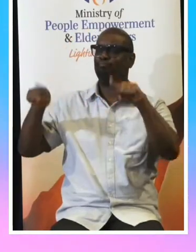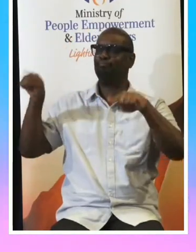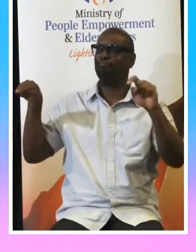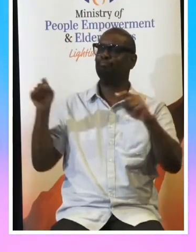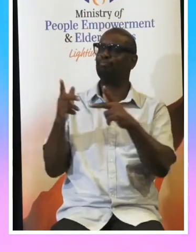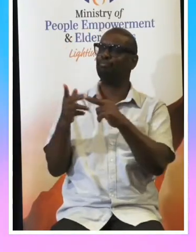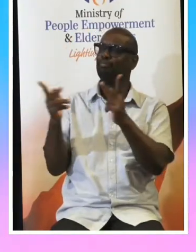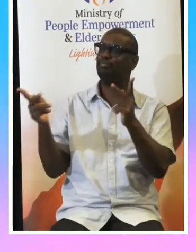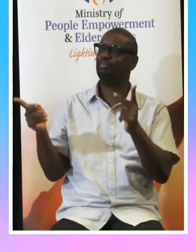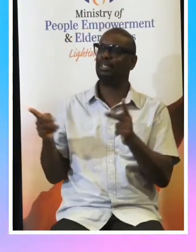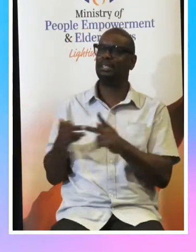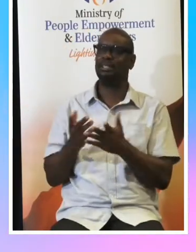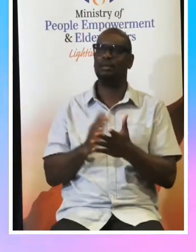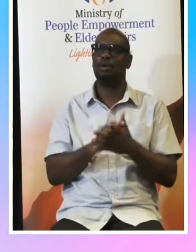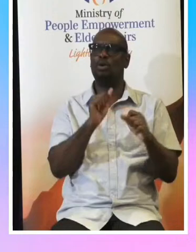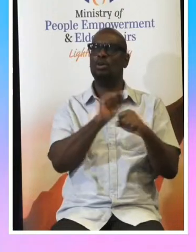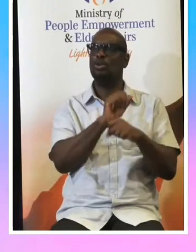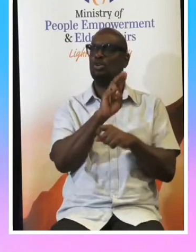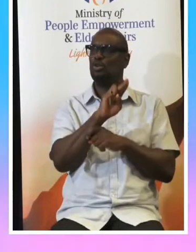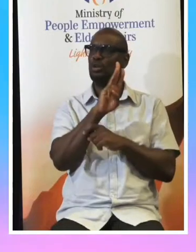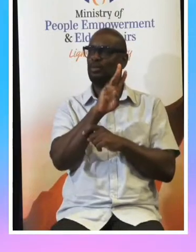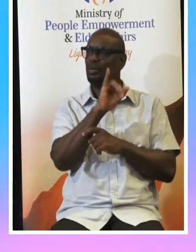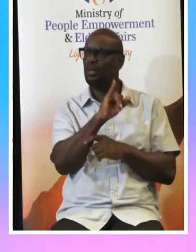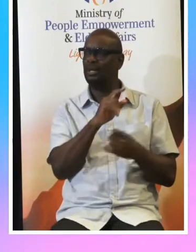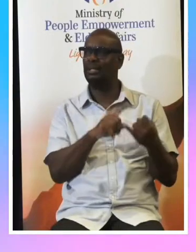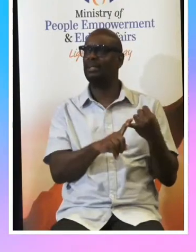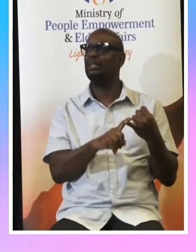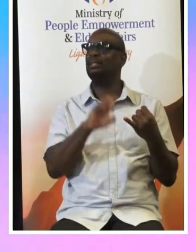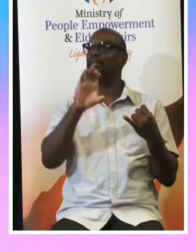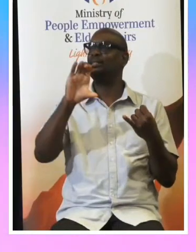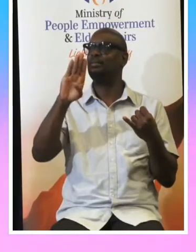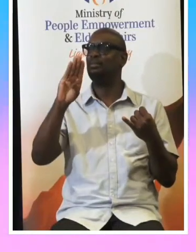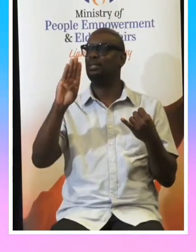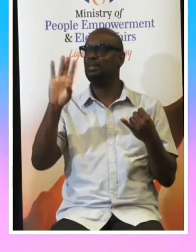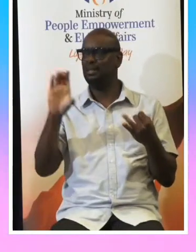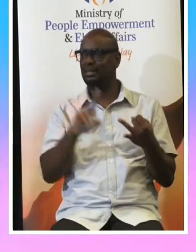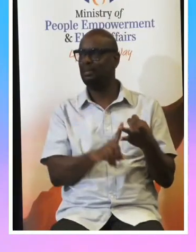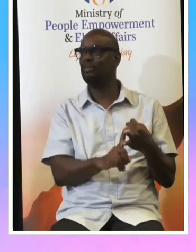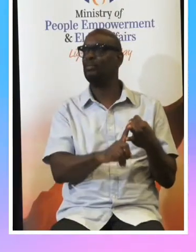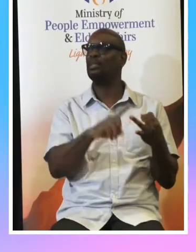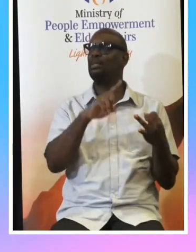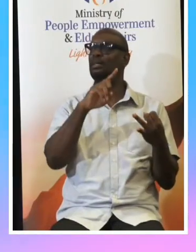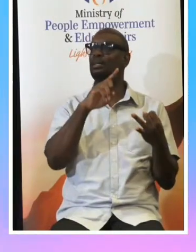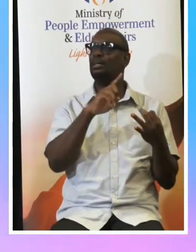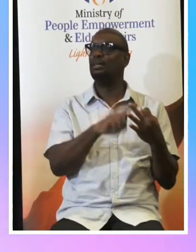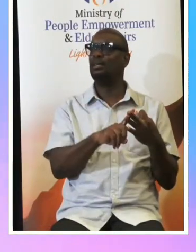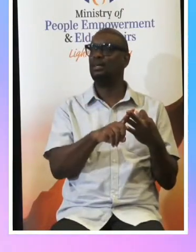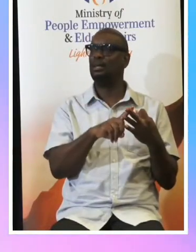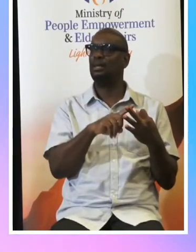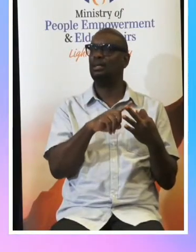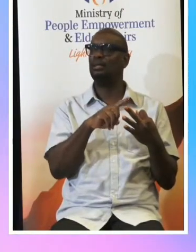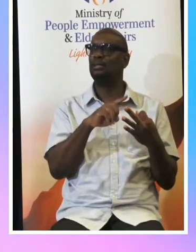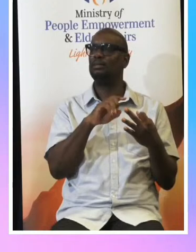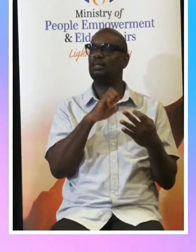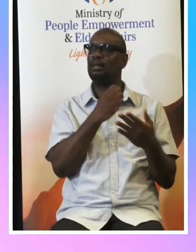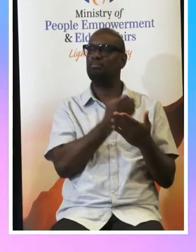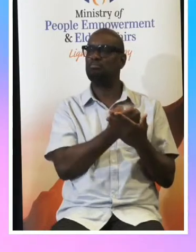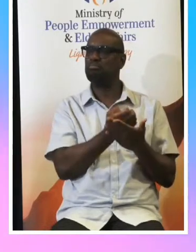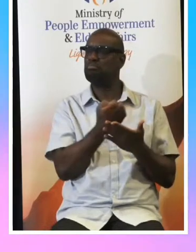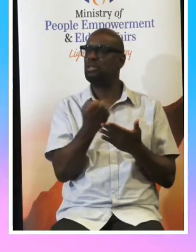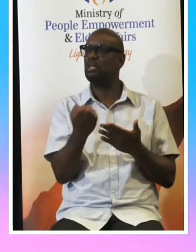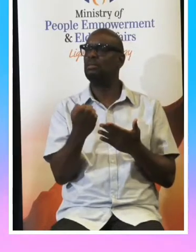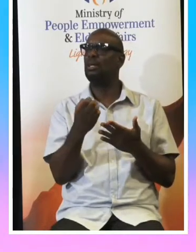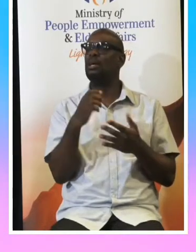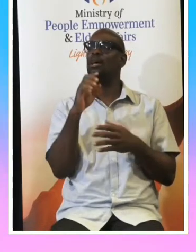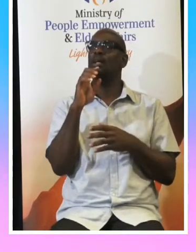library assistant. He's worked with CBC as an intern journalist. He's been a columnist in